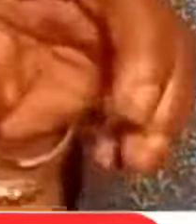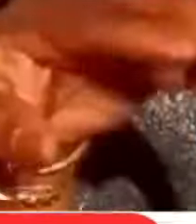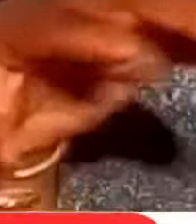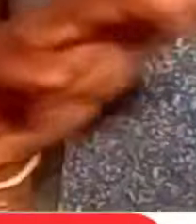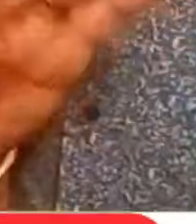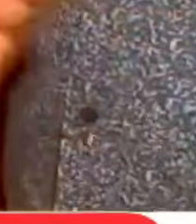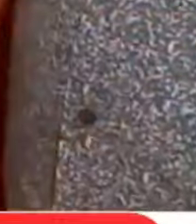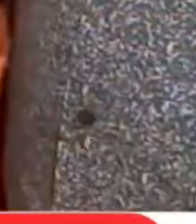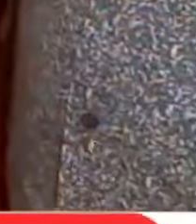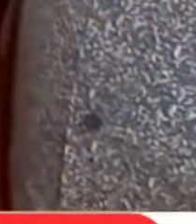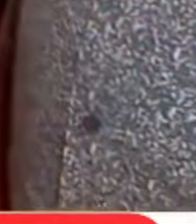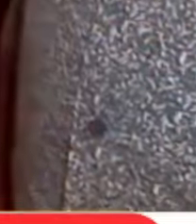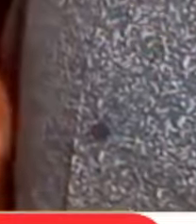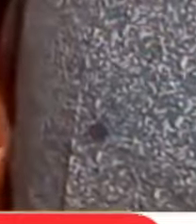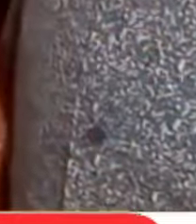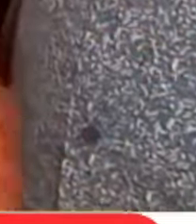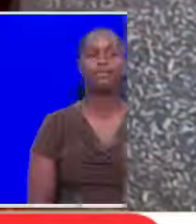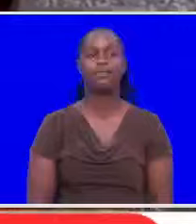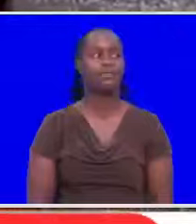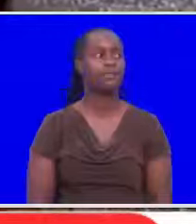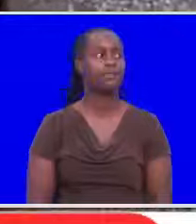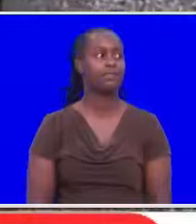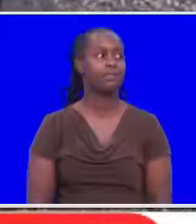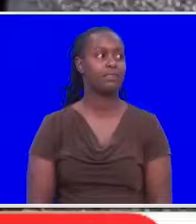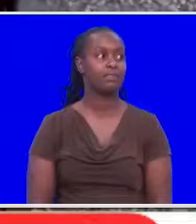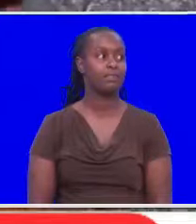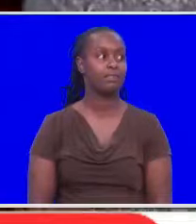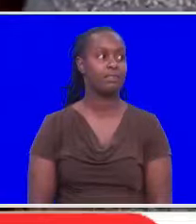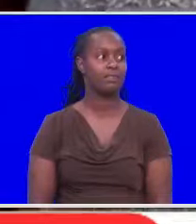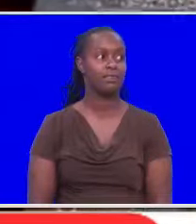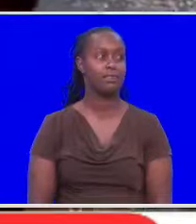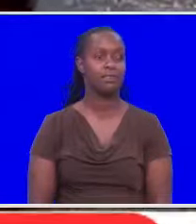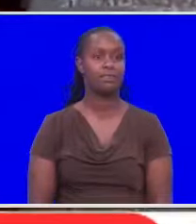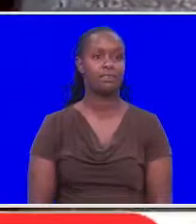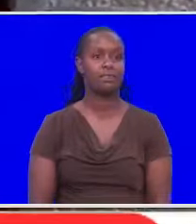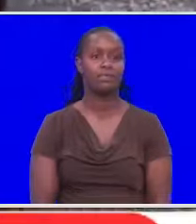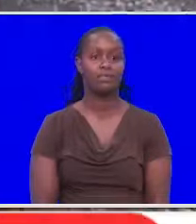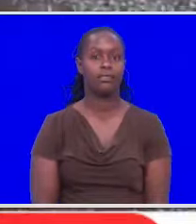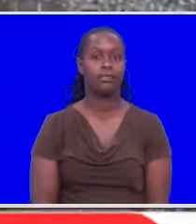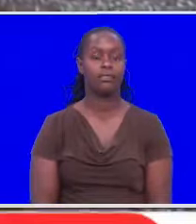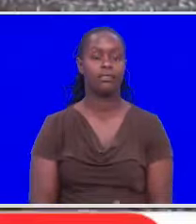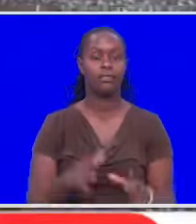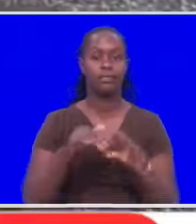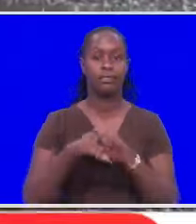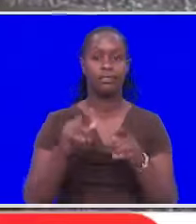this area, it was not able to control the vehicles that I had, and it hit the pickup.